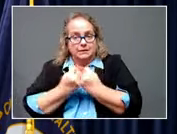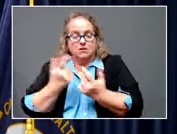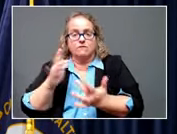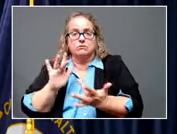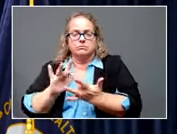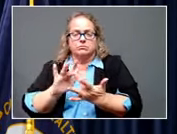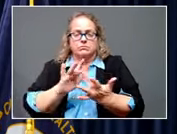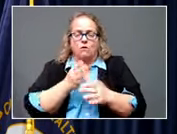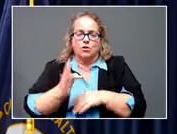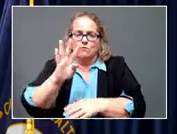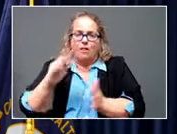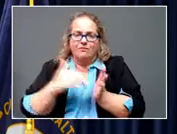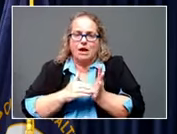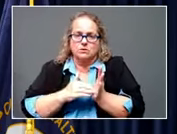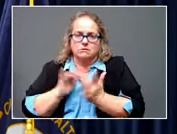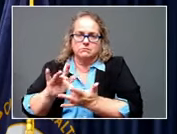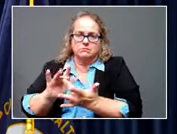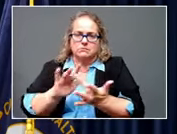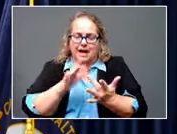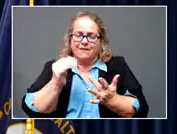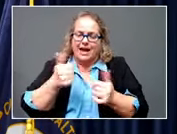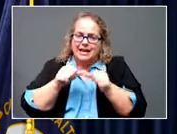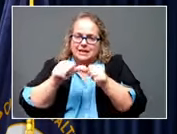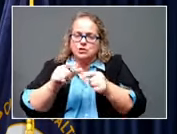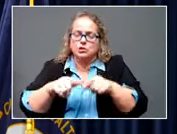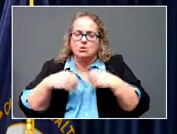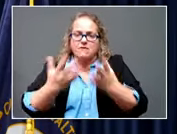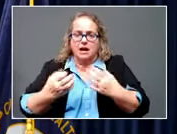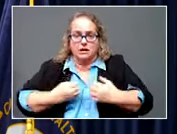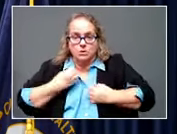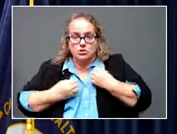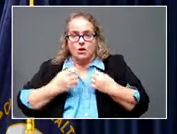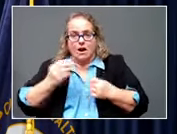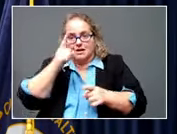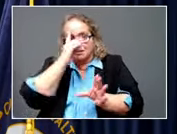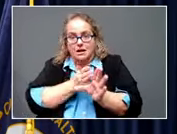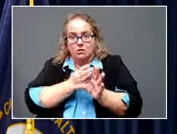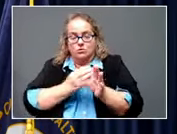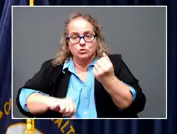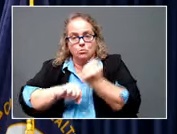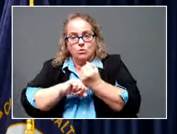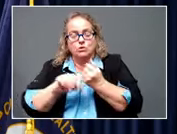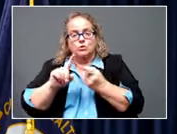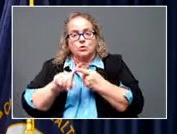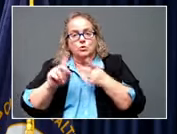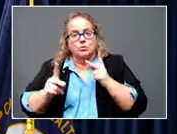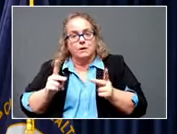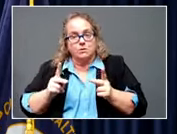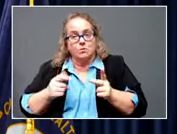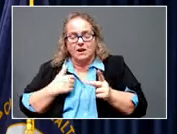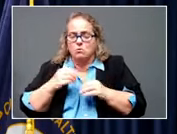they continue to provide emotional and psychological support to displaced or distressed individuals. We got more than